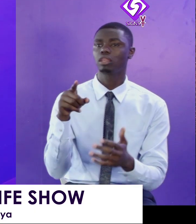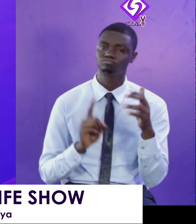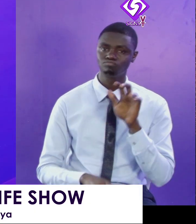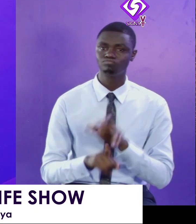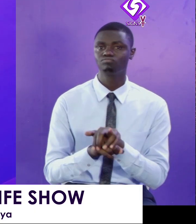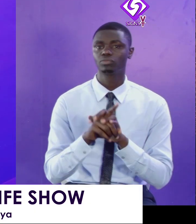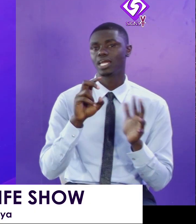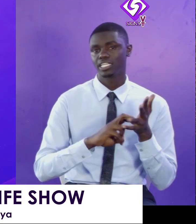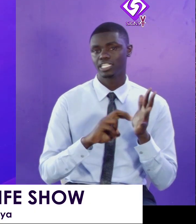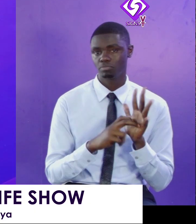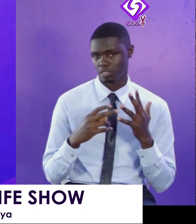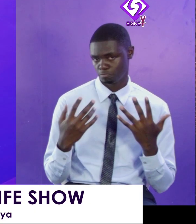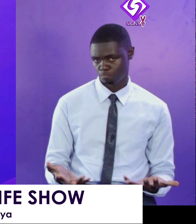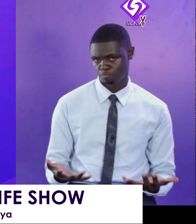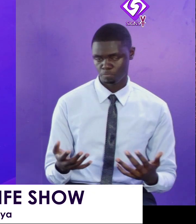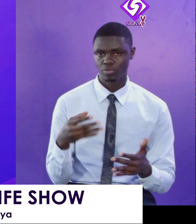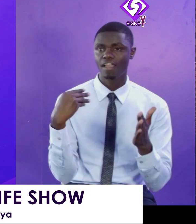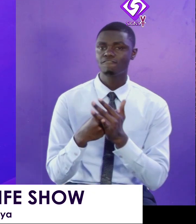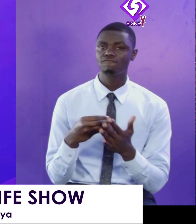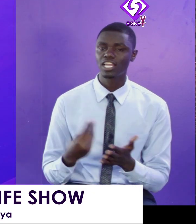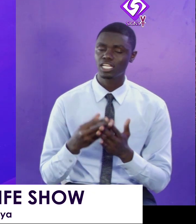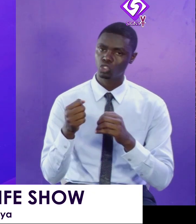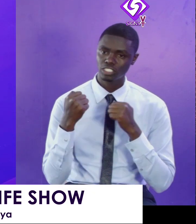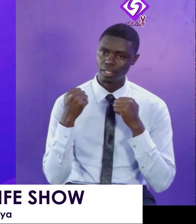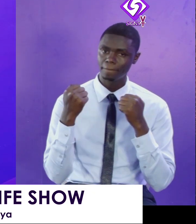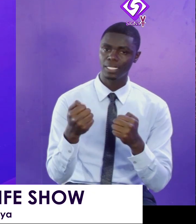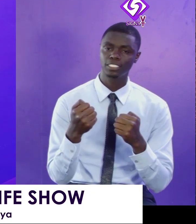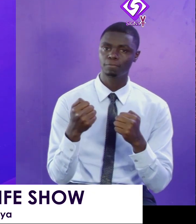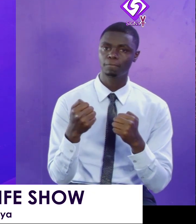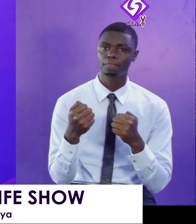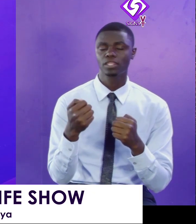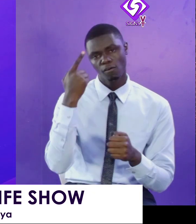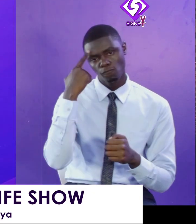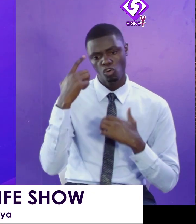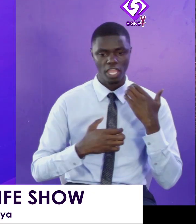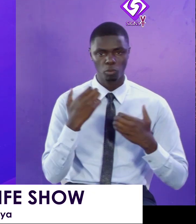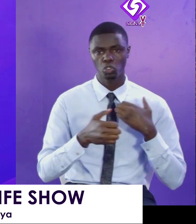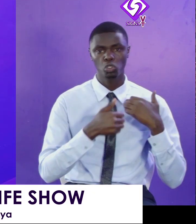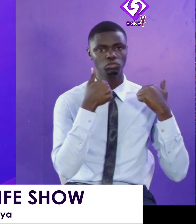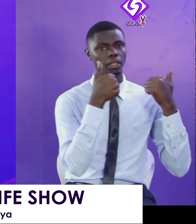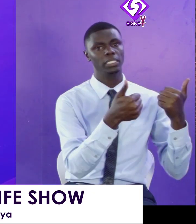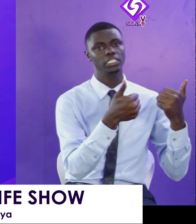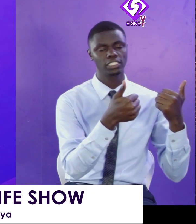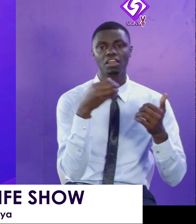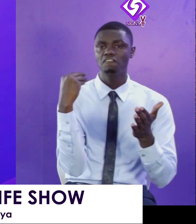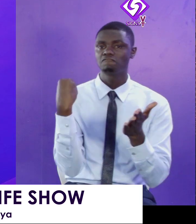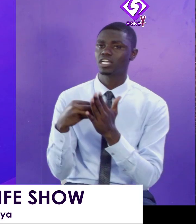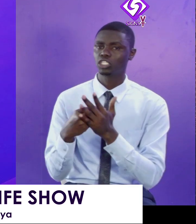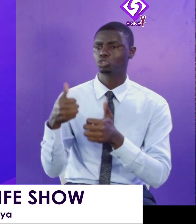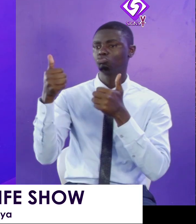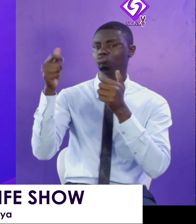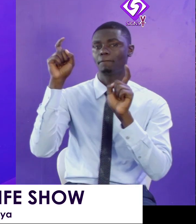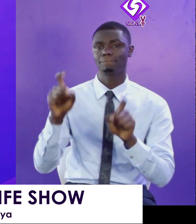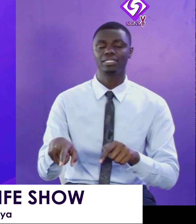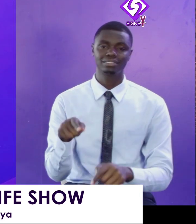It means that for financial stability, for emotional stability, financial stability